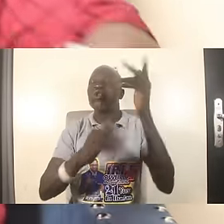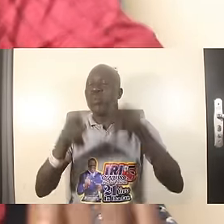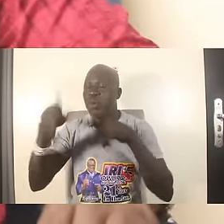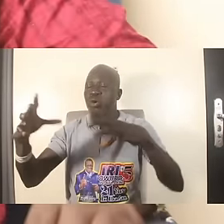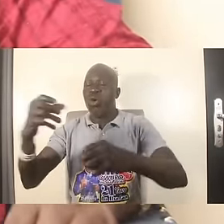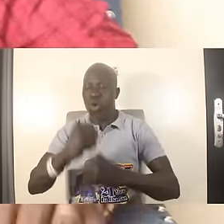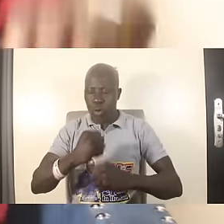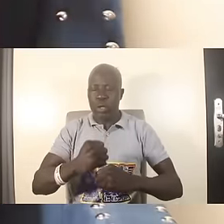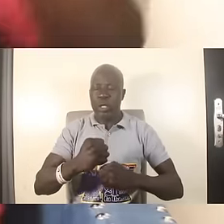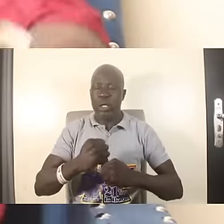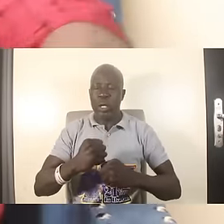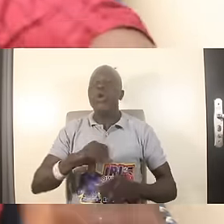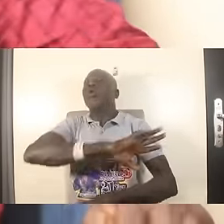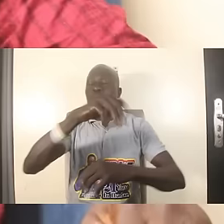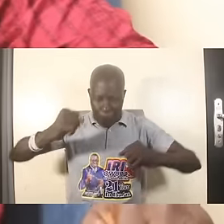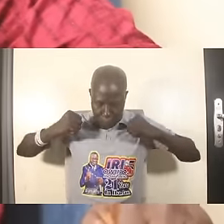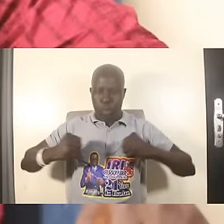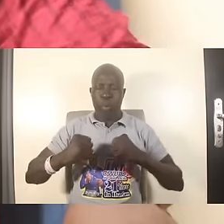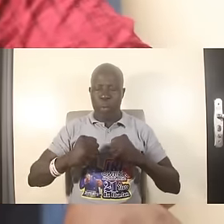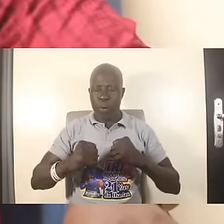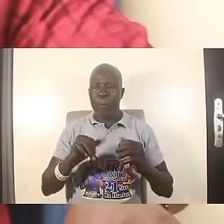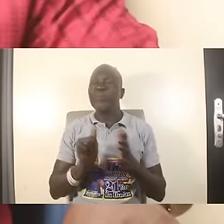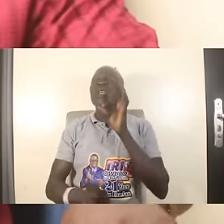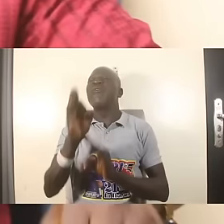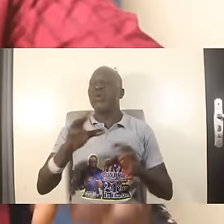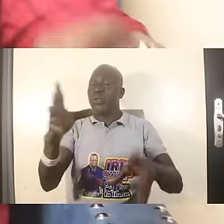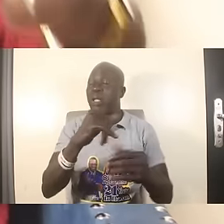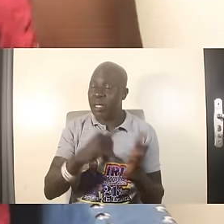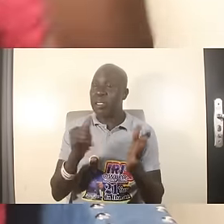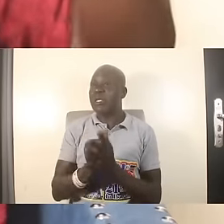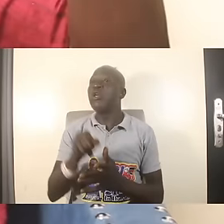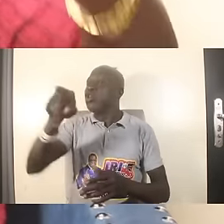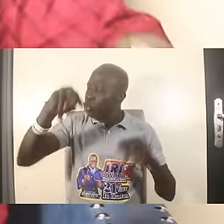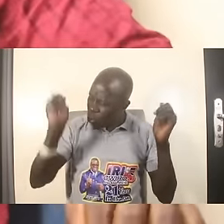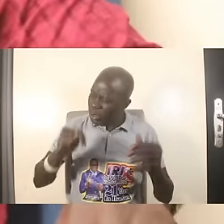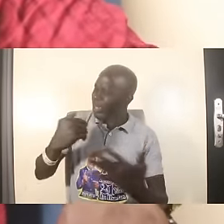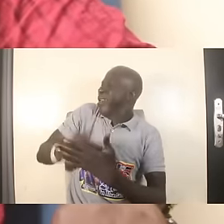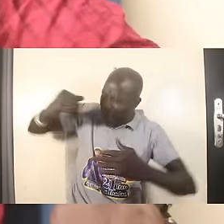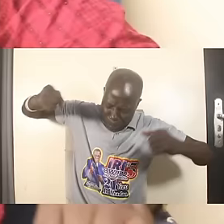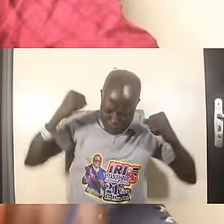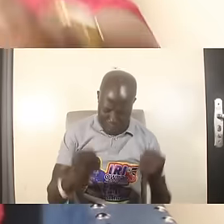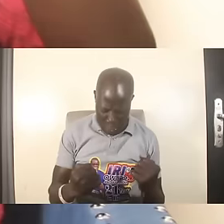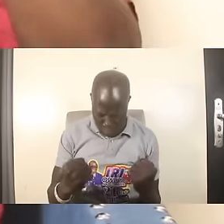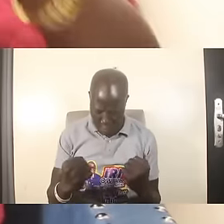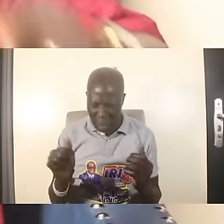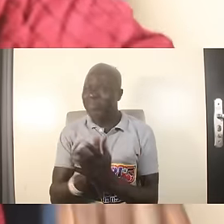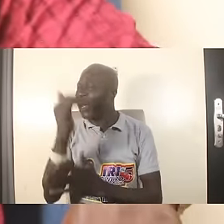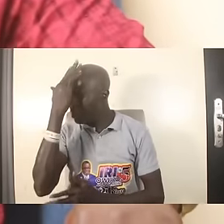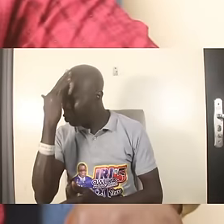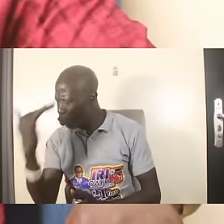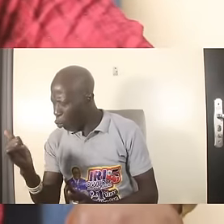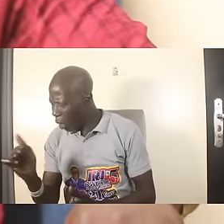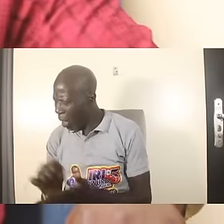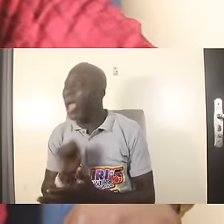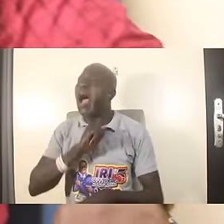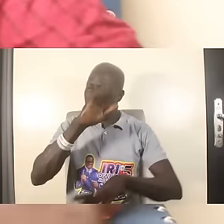gba. Some people grab it. Awon agbara na. Some people. To ko ba ba gba. That we can want to receive. Oni lo extra power. Oni ni agbara mi ro. And that is why. Idi ni